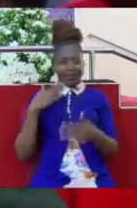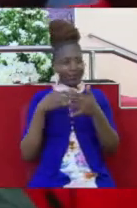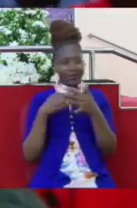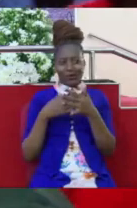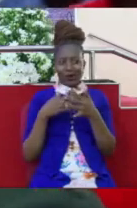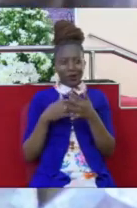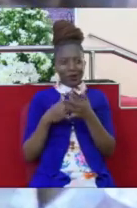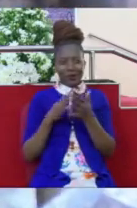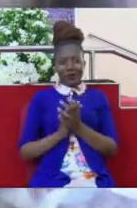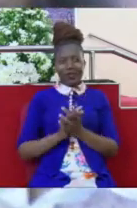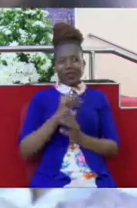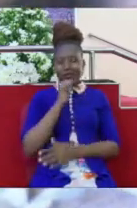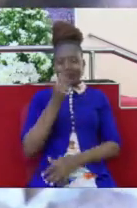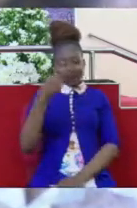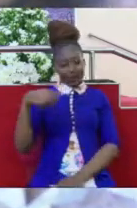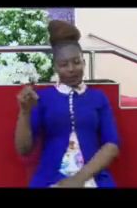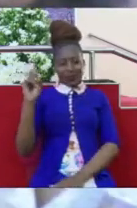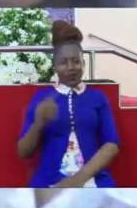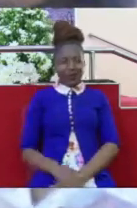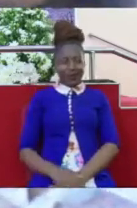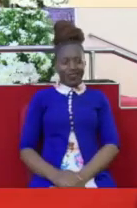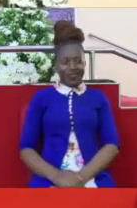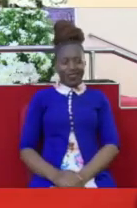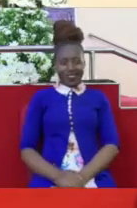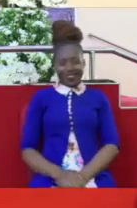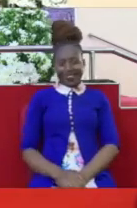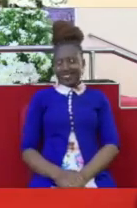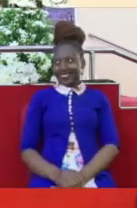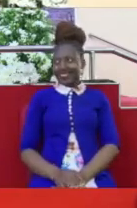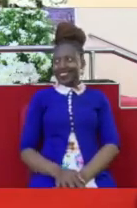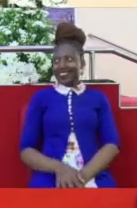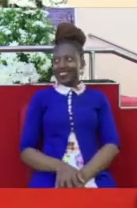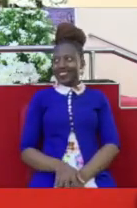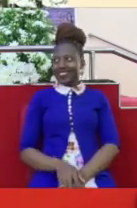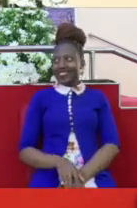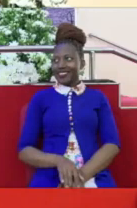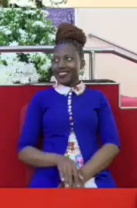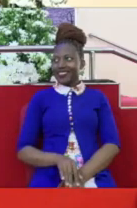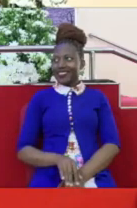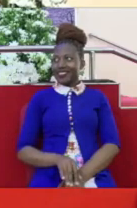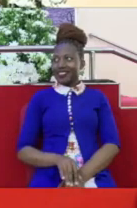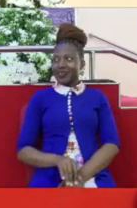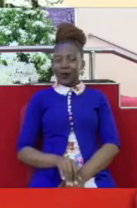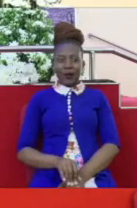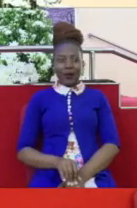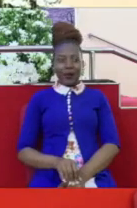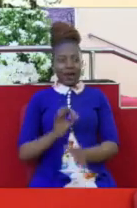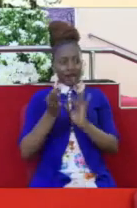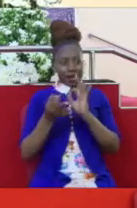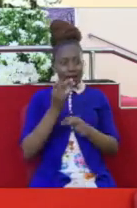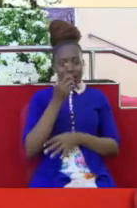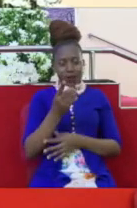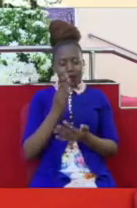And watch all the TV you want. Na muone runinga jinsi mnavyotaka. Or take your little brother with you. Ama nenda na ndugu